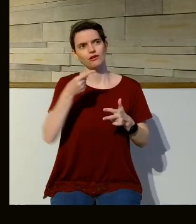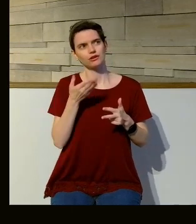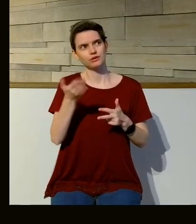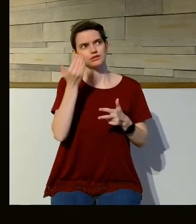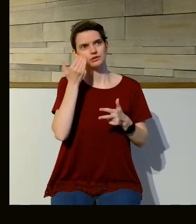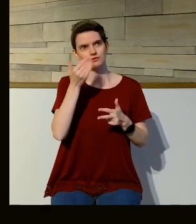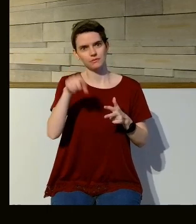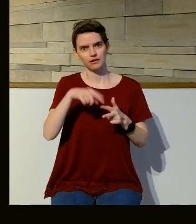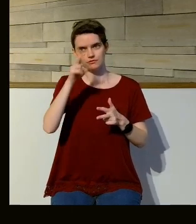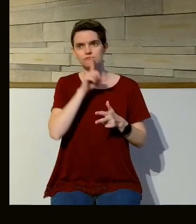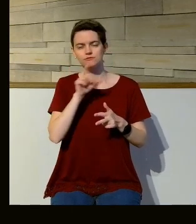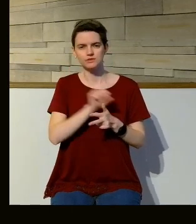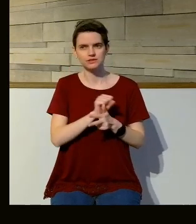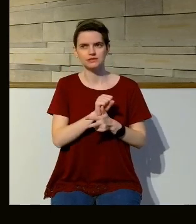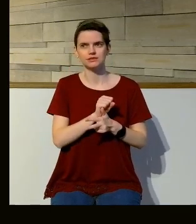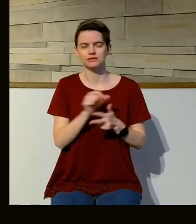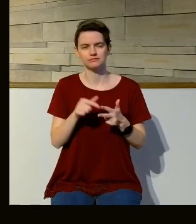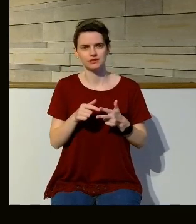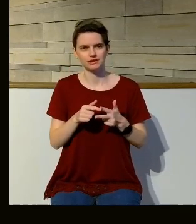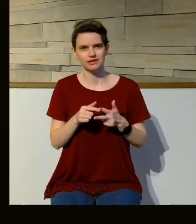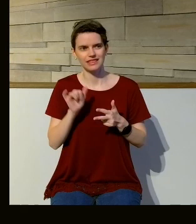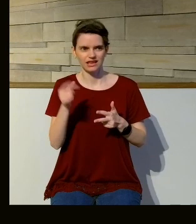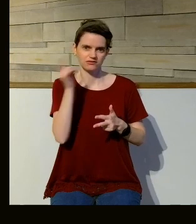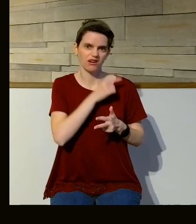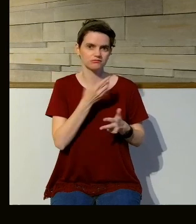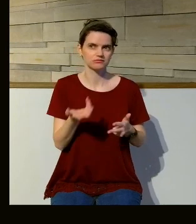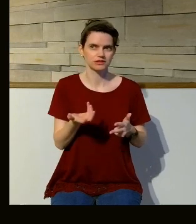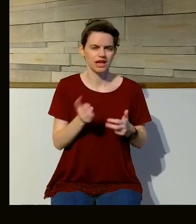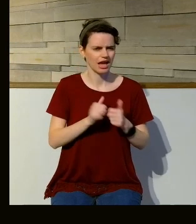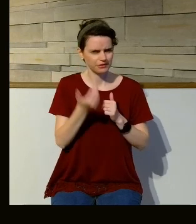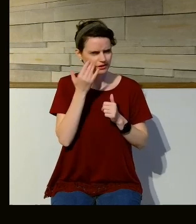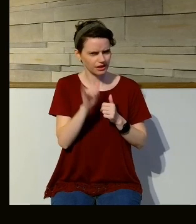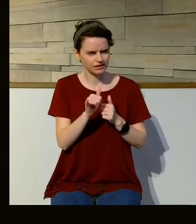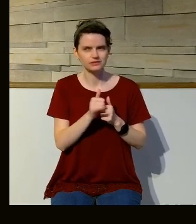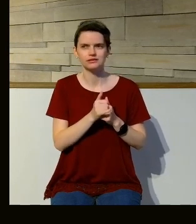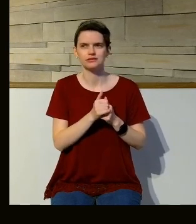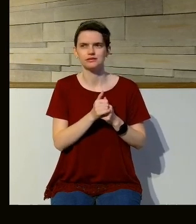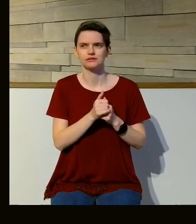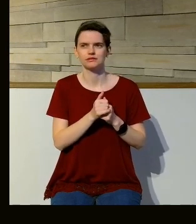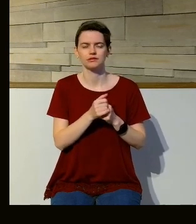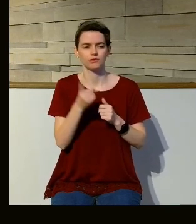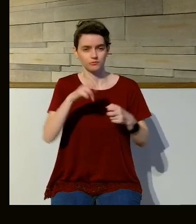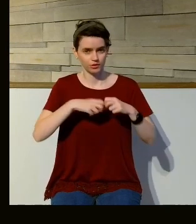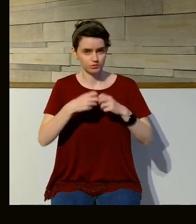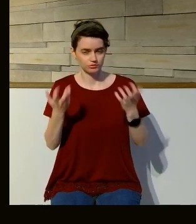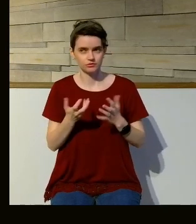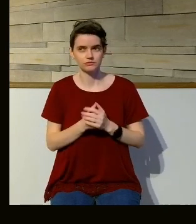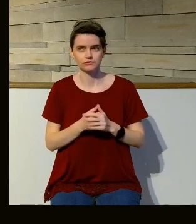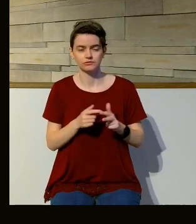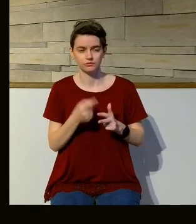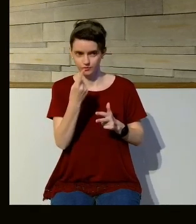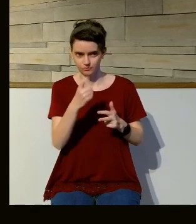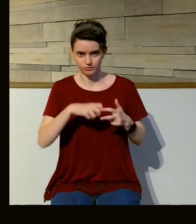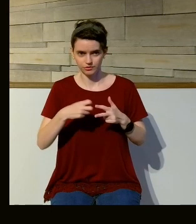about reality. Suffice it to say that that's false. How do we know that? For various reasons. Here's one problem with it. I'll just